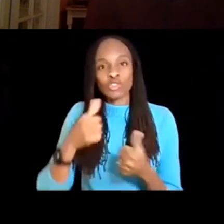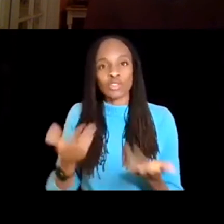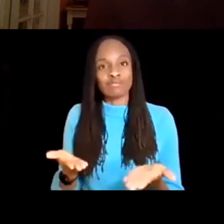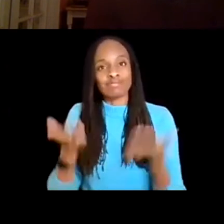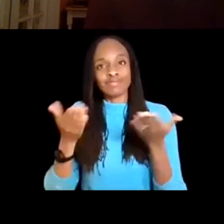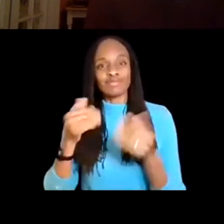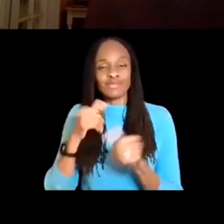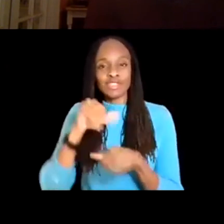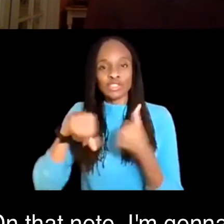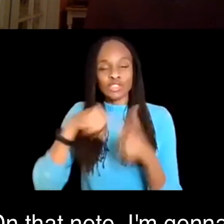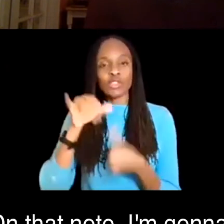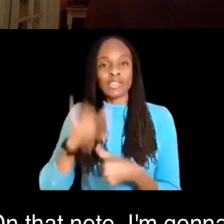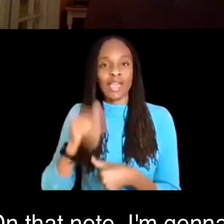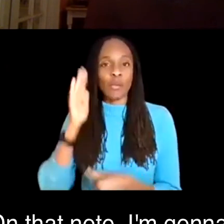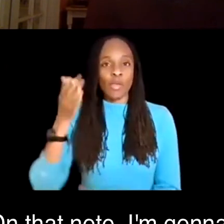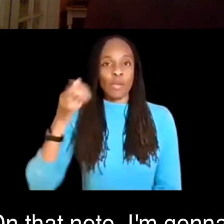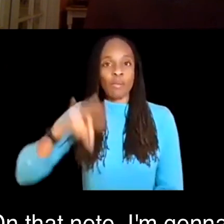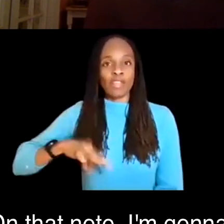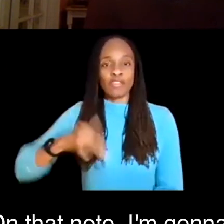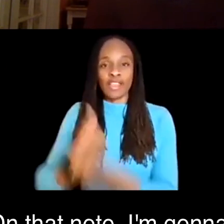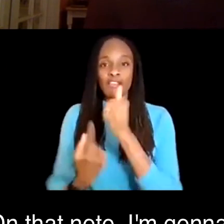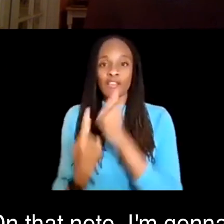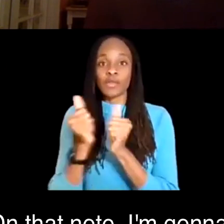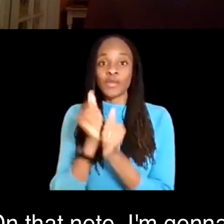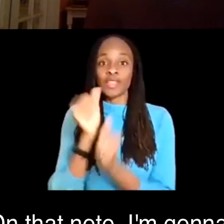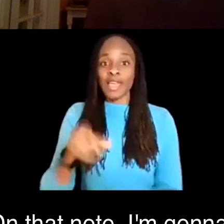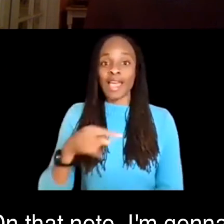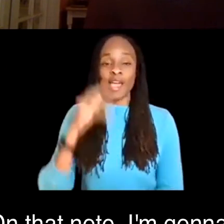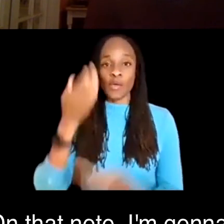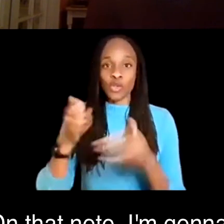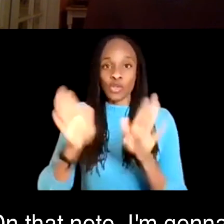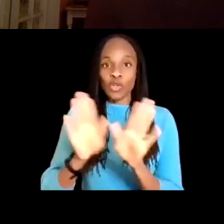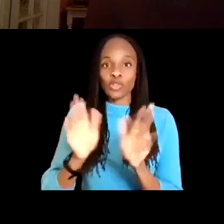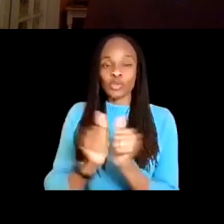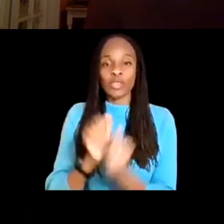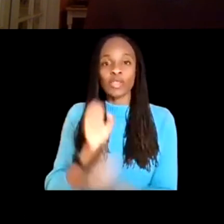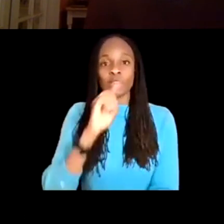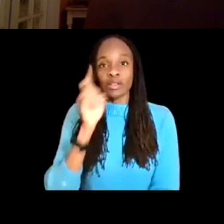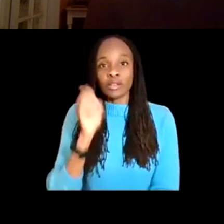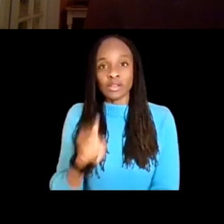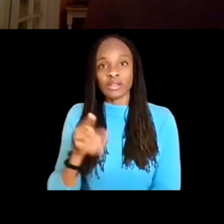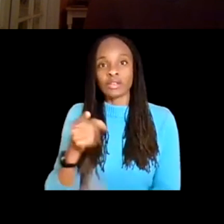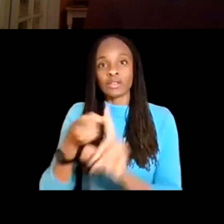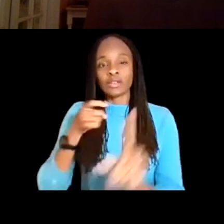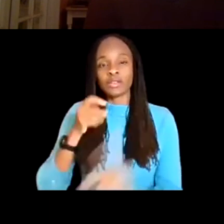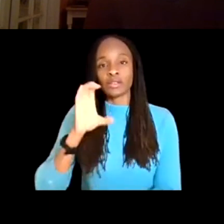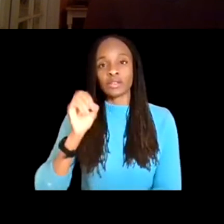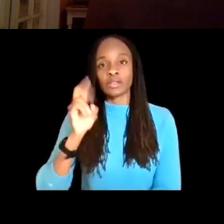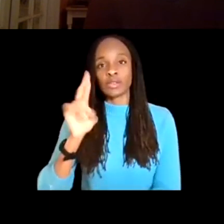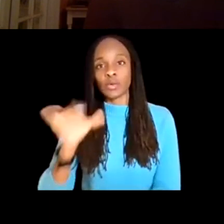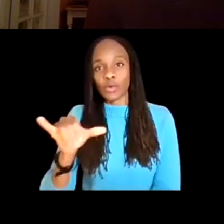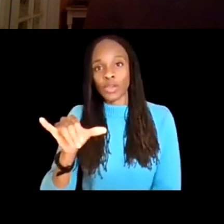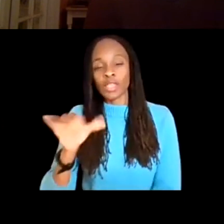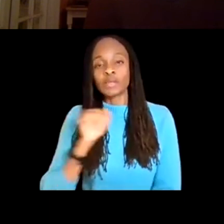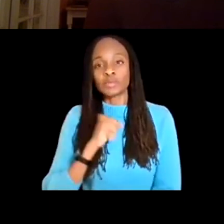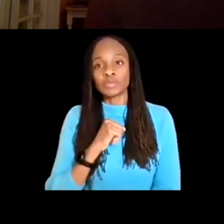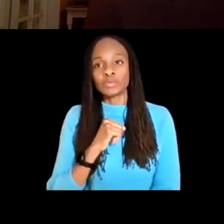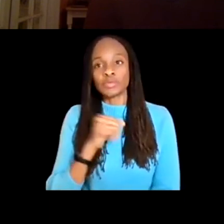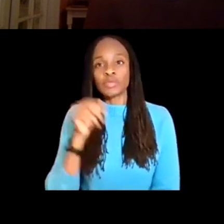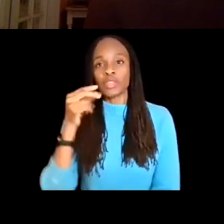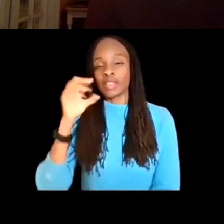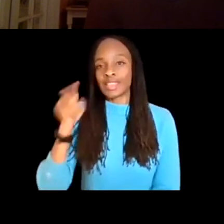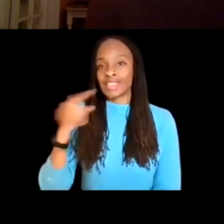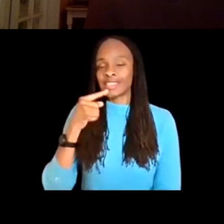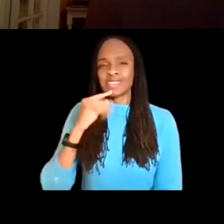of everybody. On that note, I'm going to close here with a question from Corey. Hi, Corey. He says, how